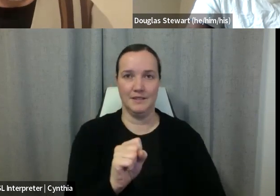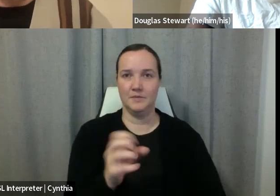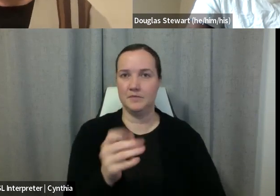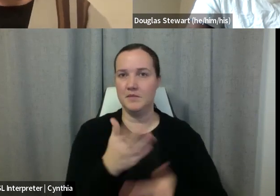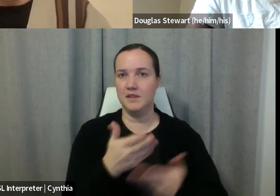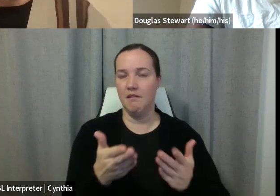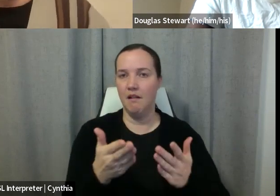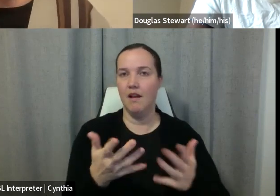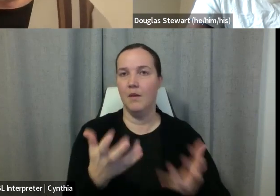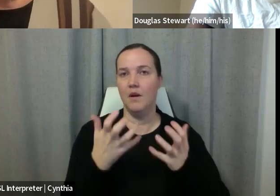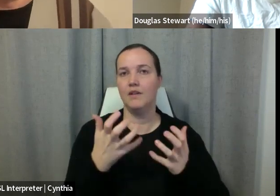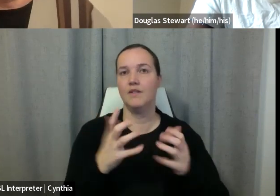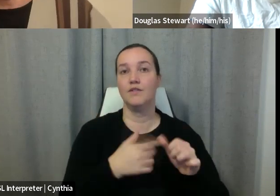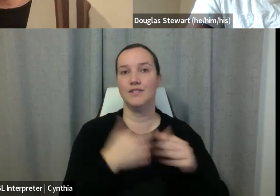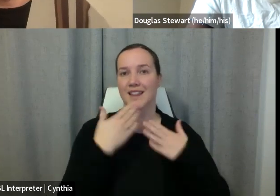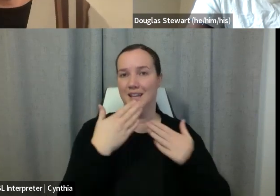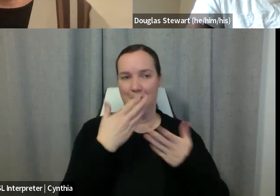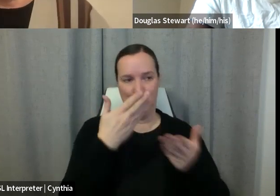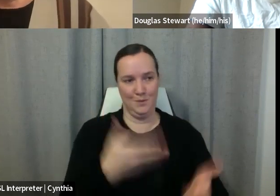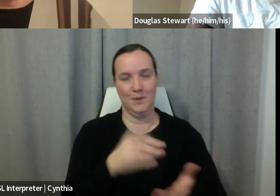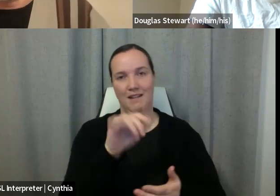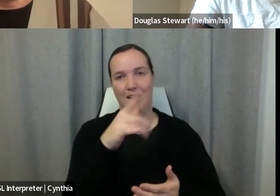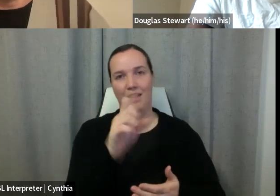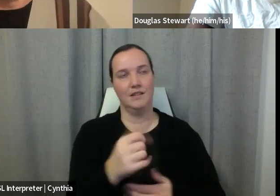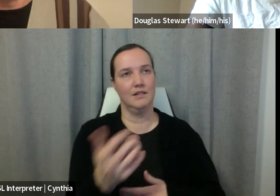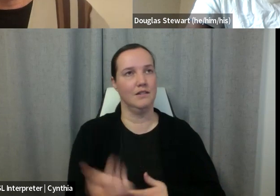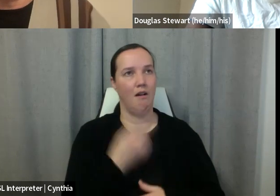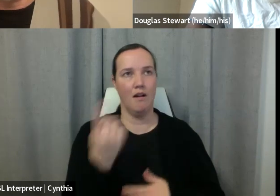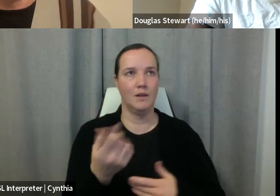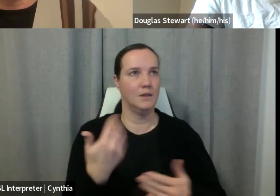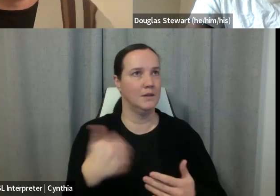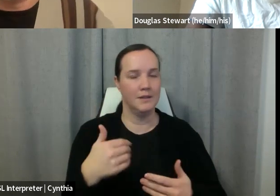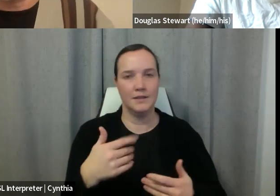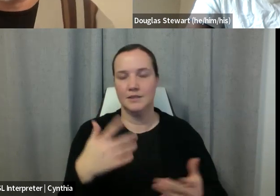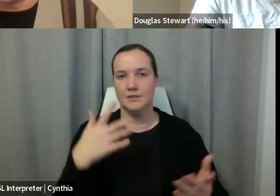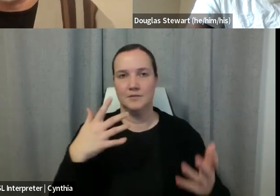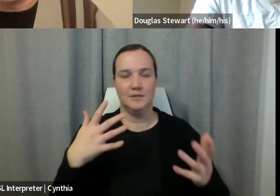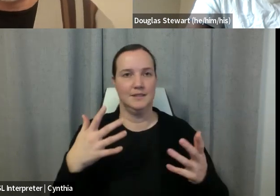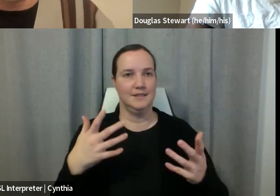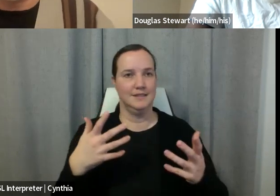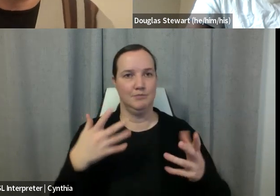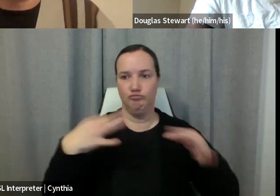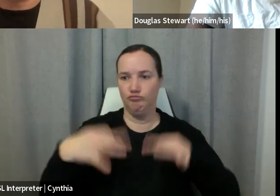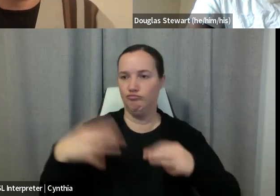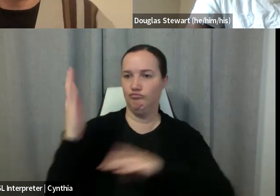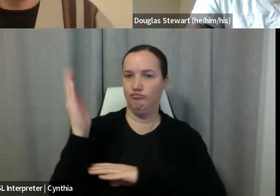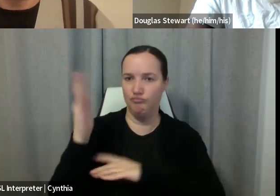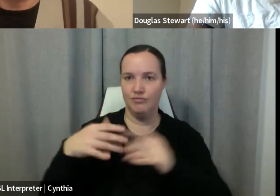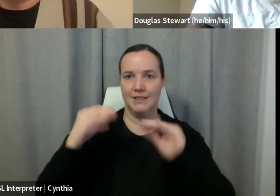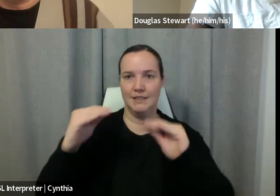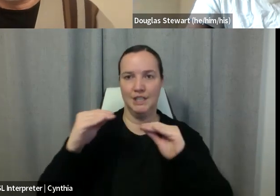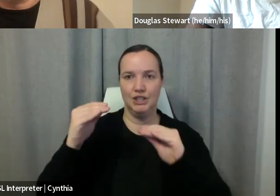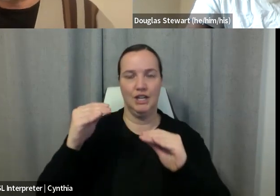things. First of all, I'd like to thank you, Douglas. It's always illuminating to have you addressing the members and sharing your knowledge and experience on these